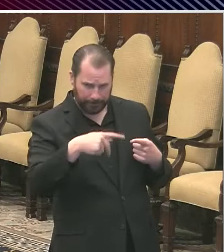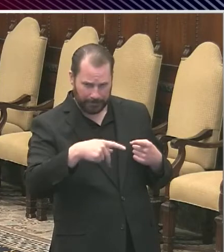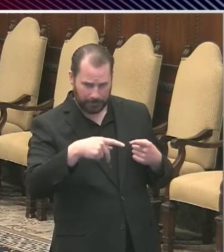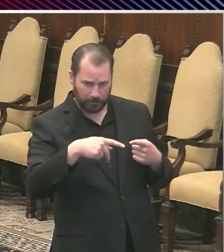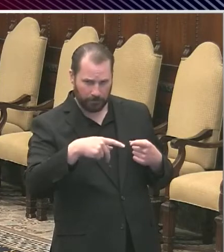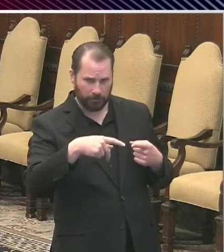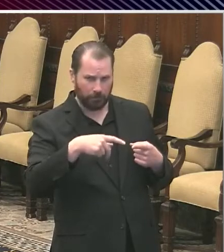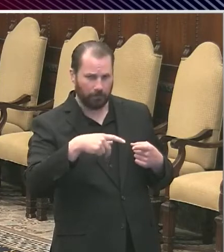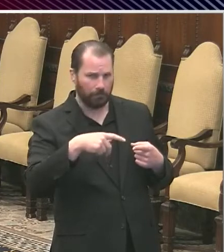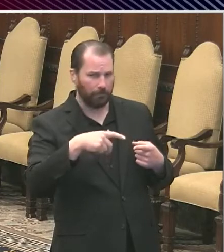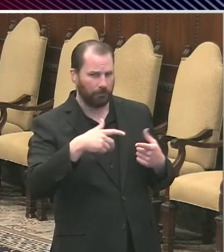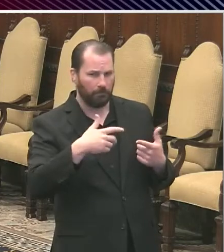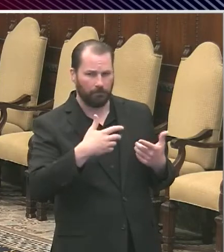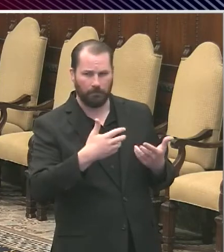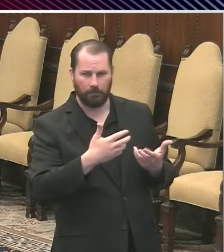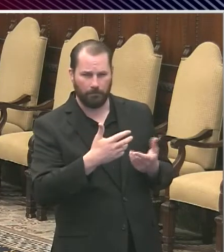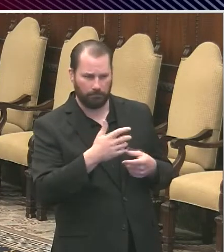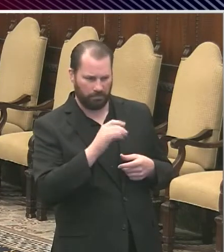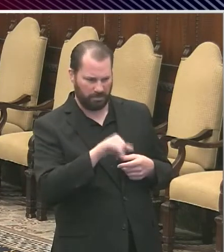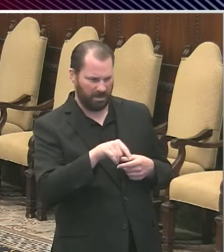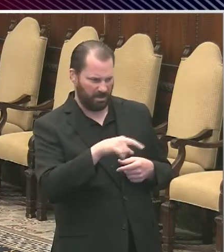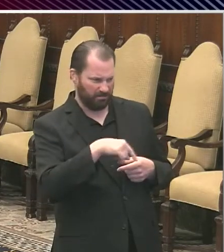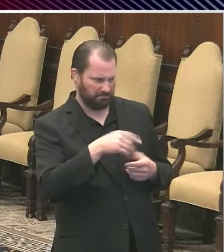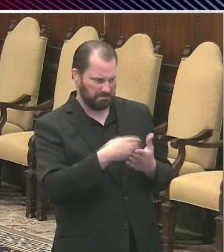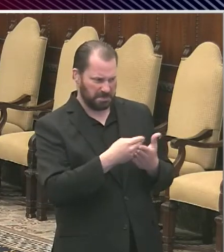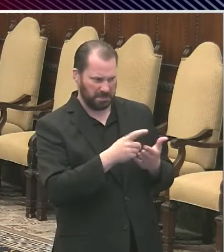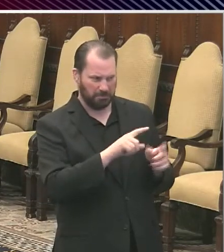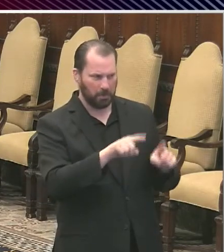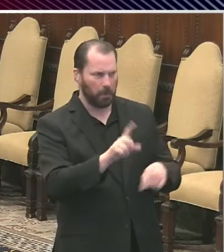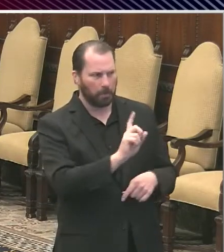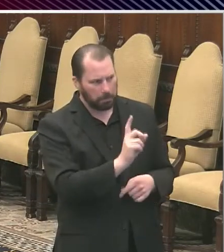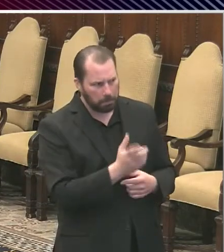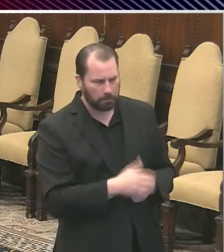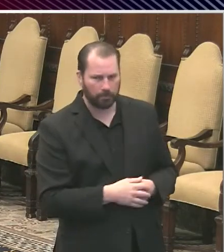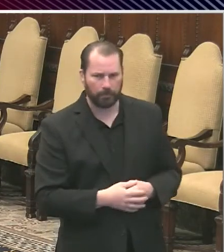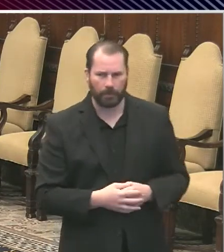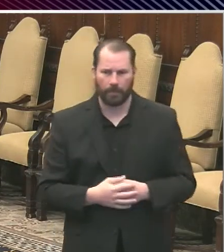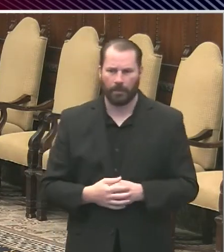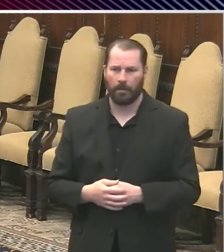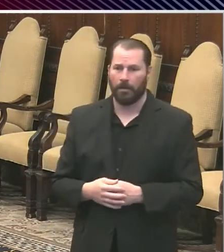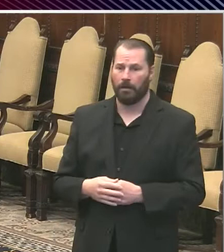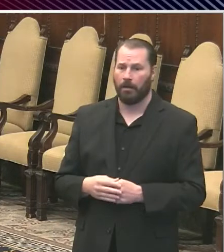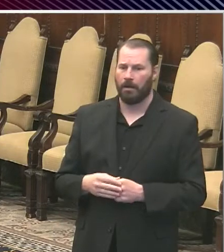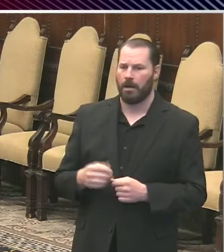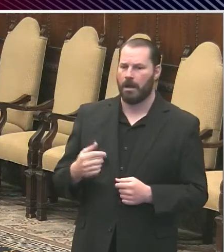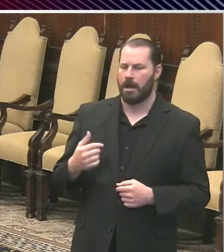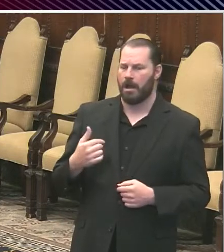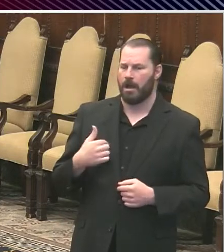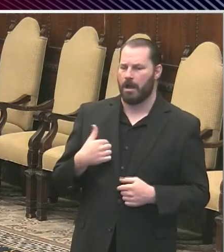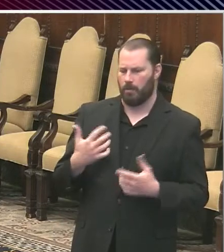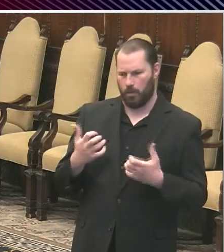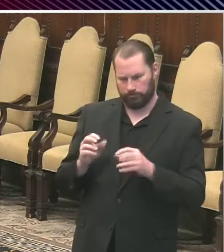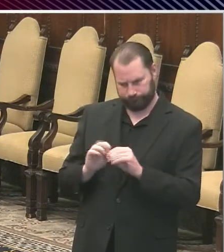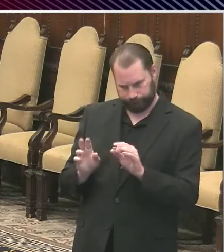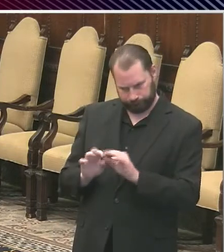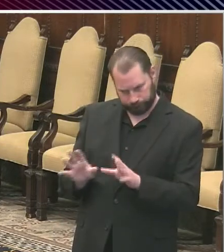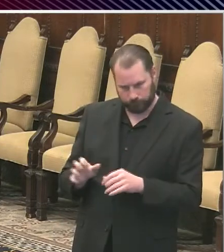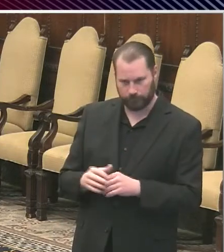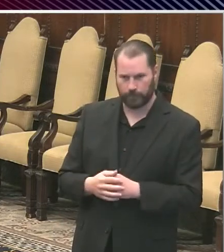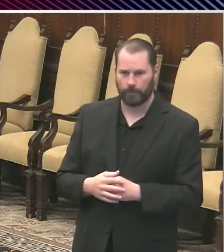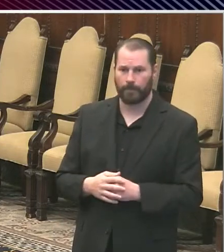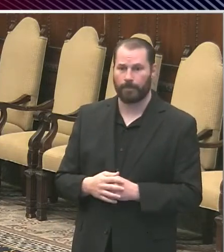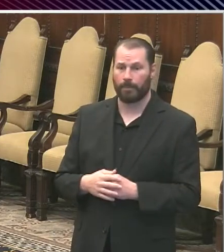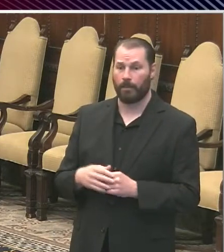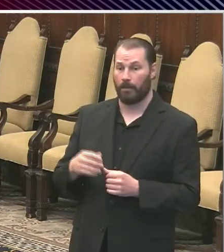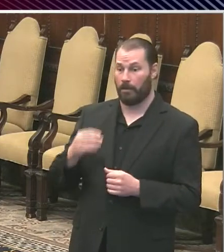I guess where did that go? So Denise, I actually want to clarify something. Okay, cool. On the homeless